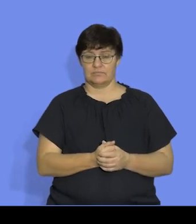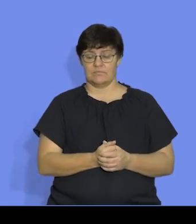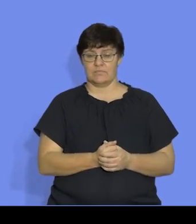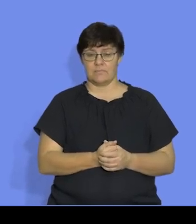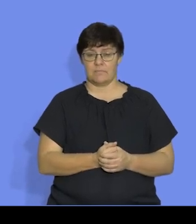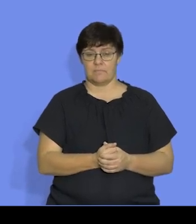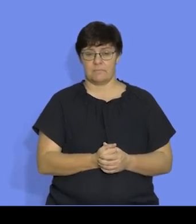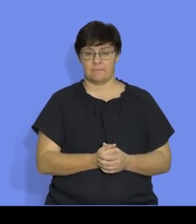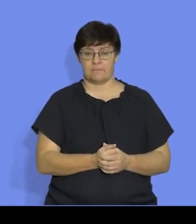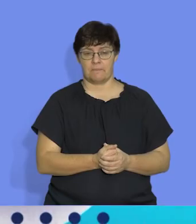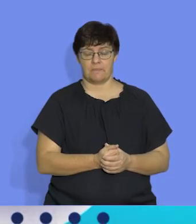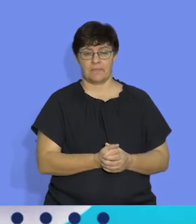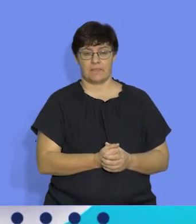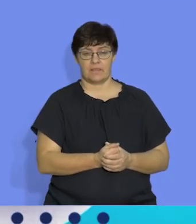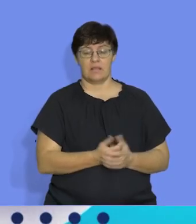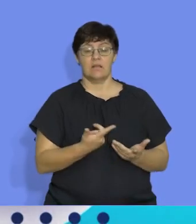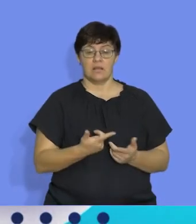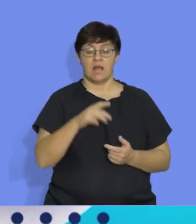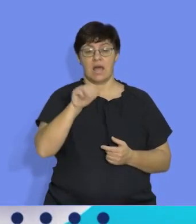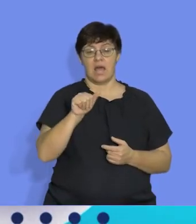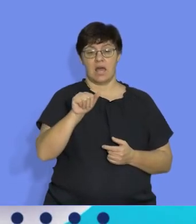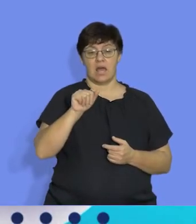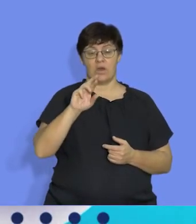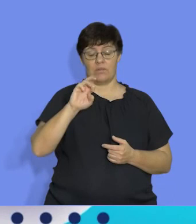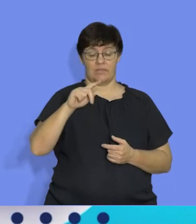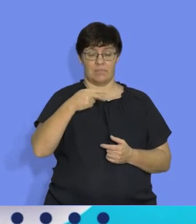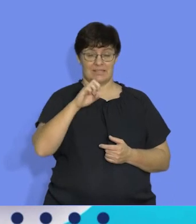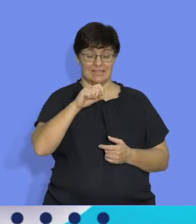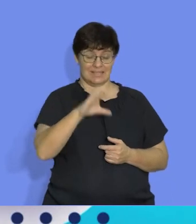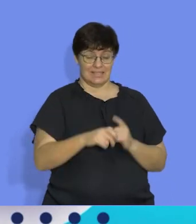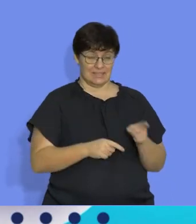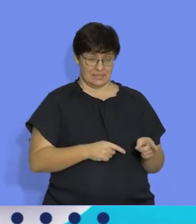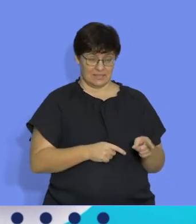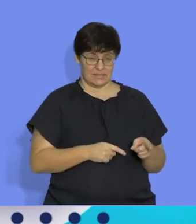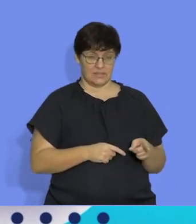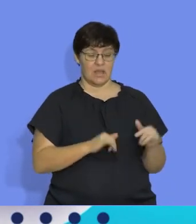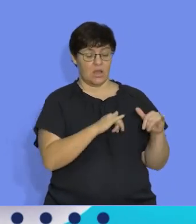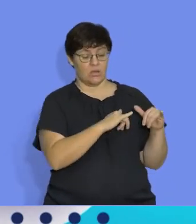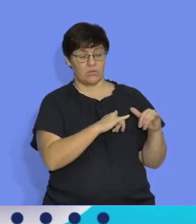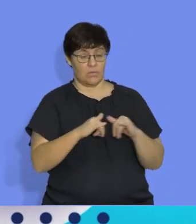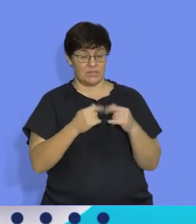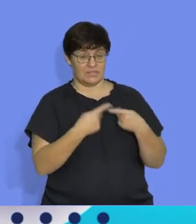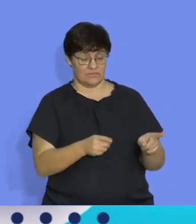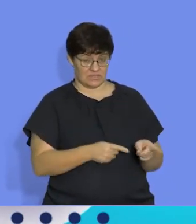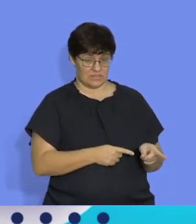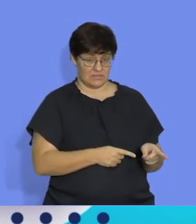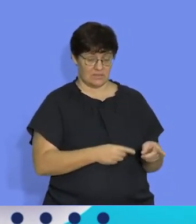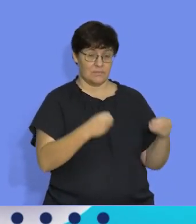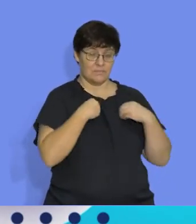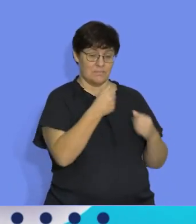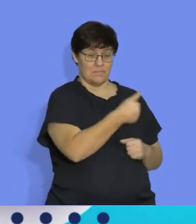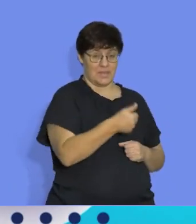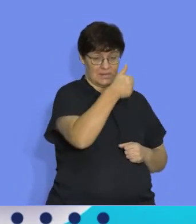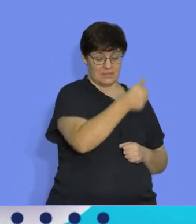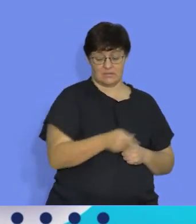So, everyone, an arithmetic sequence has common difference as its main